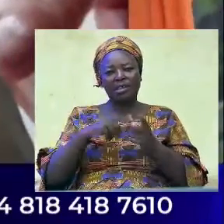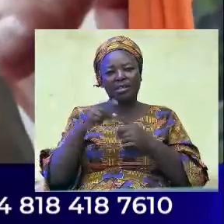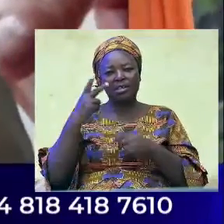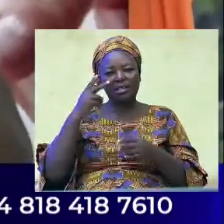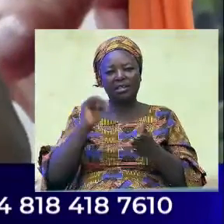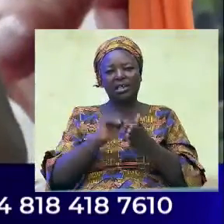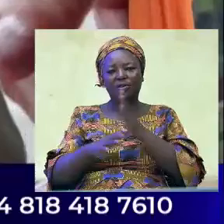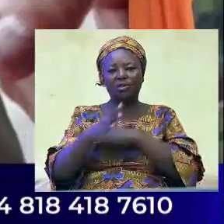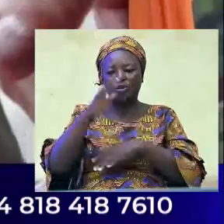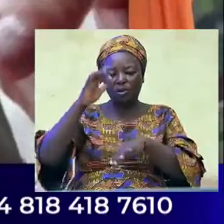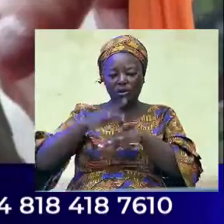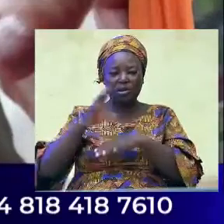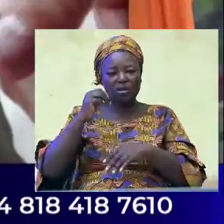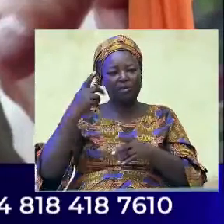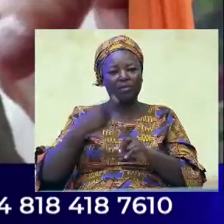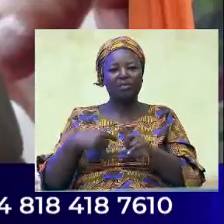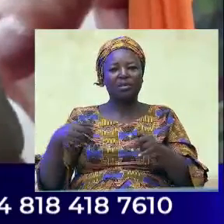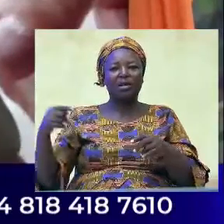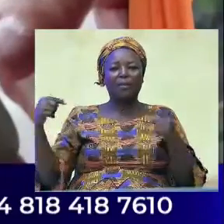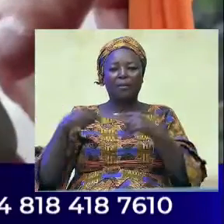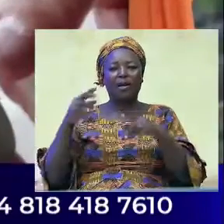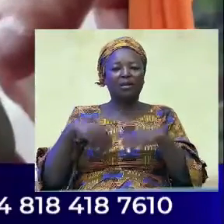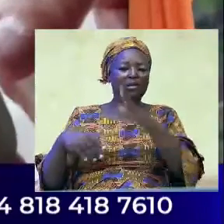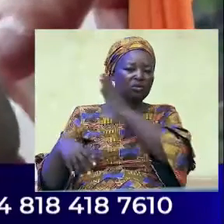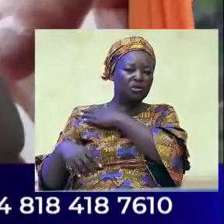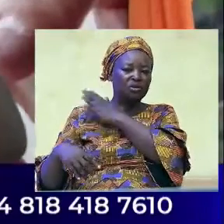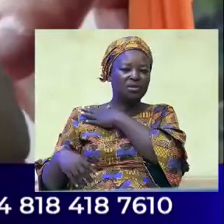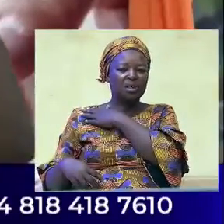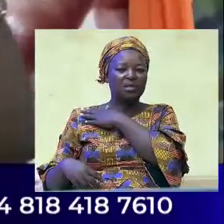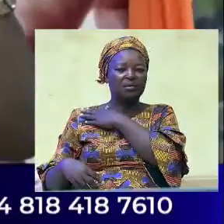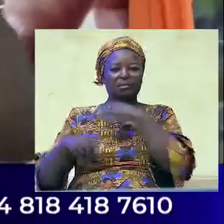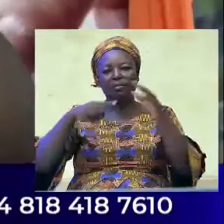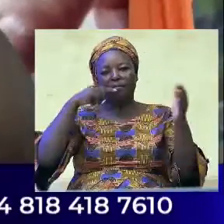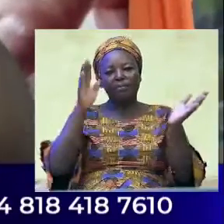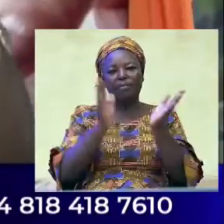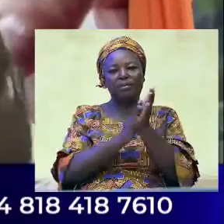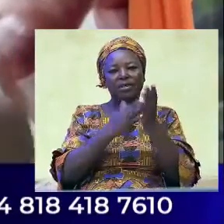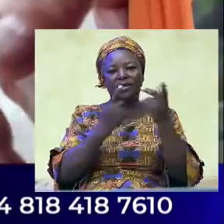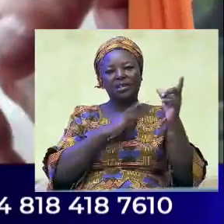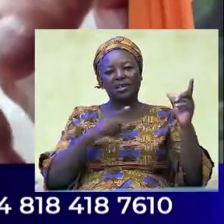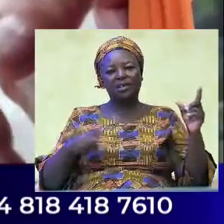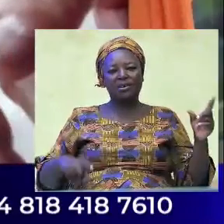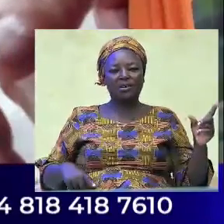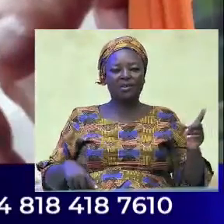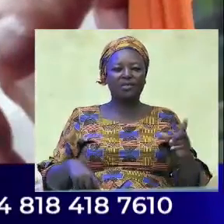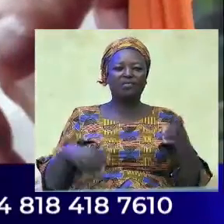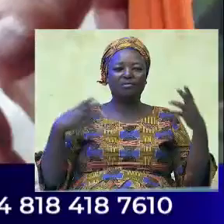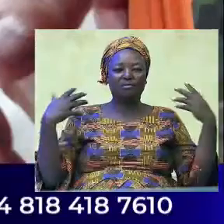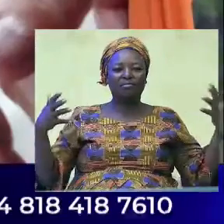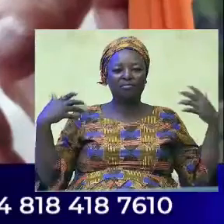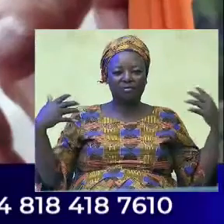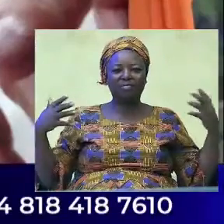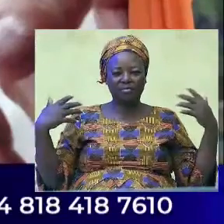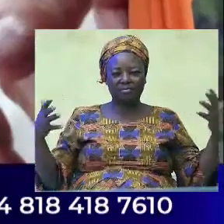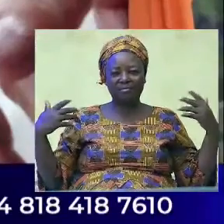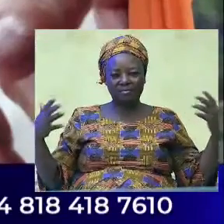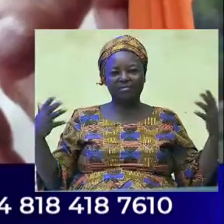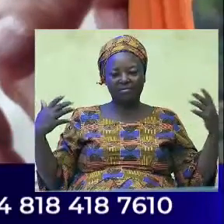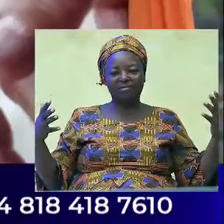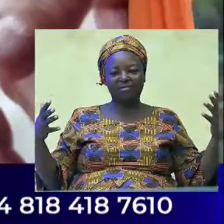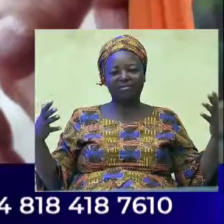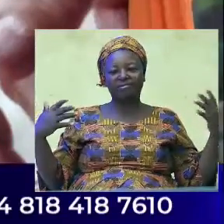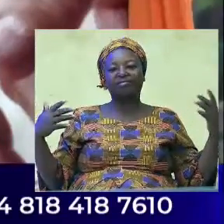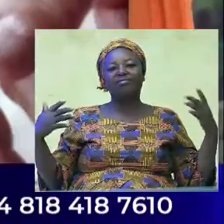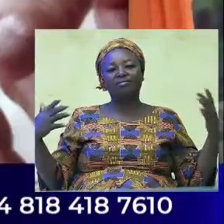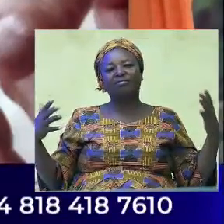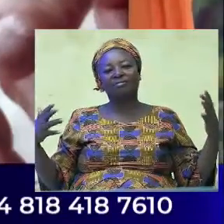me, yeah, this evening, I see how God touched me. I was healed of shoulder pain this evening. Praise the Lord.